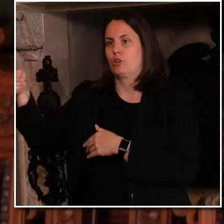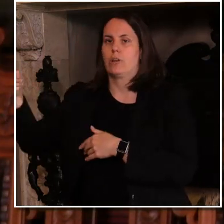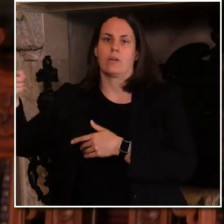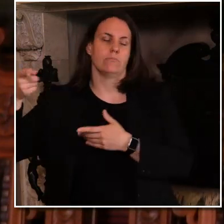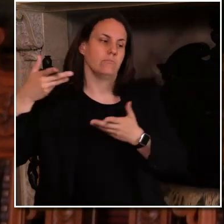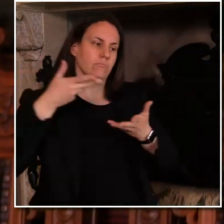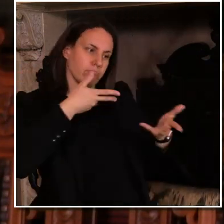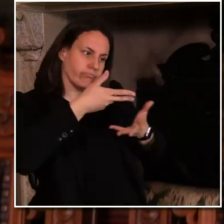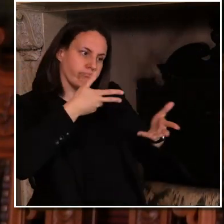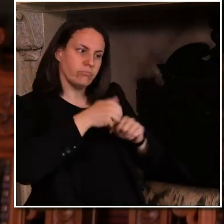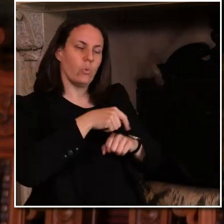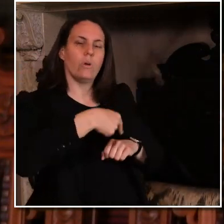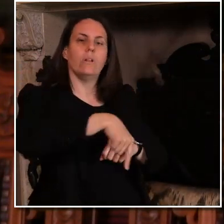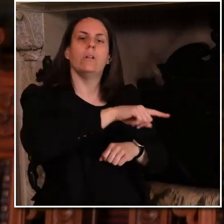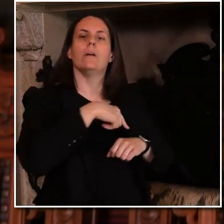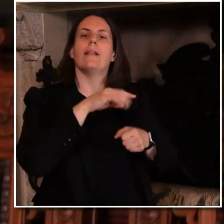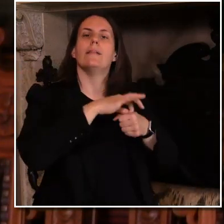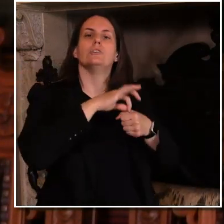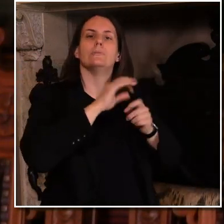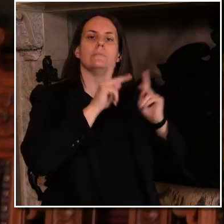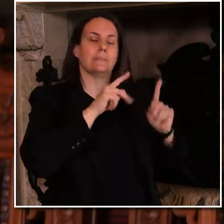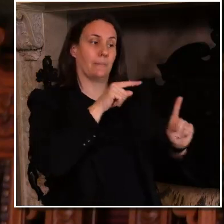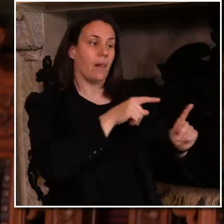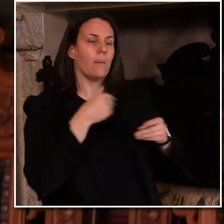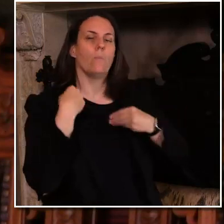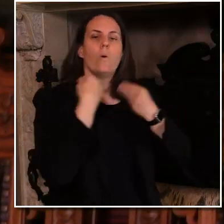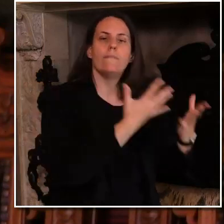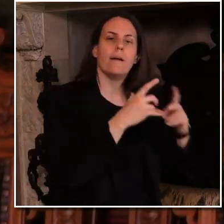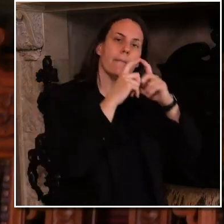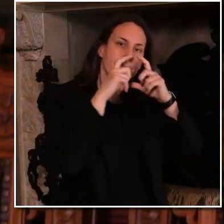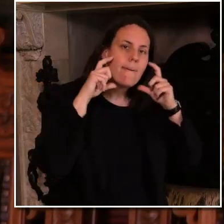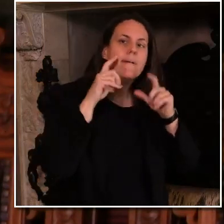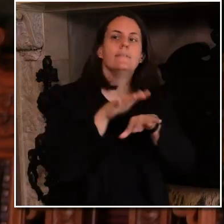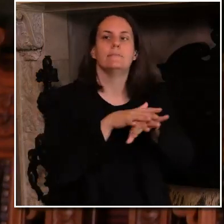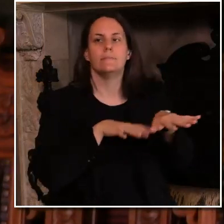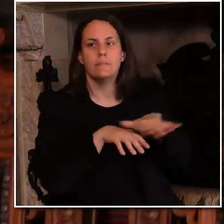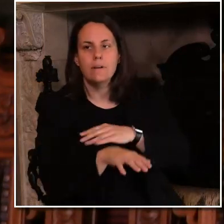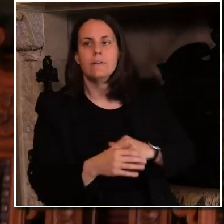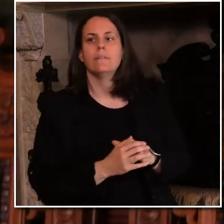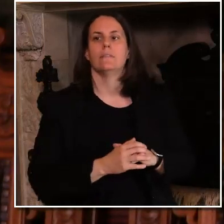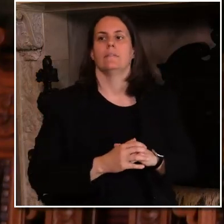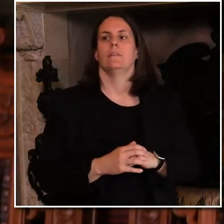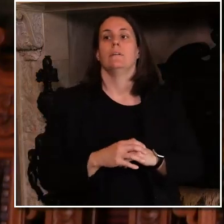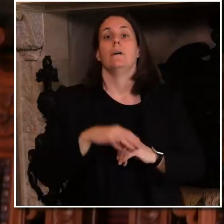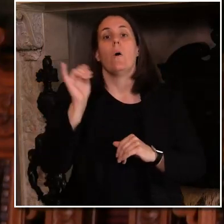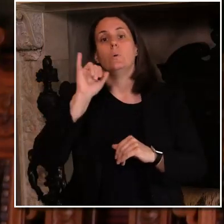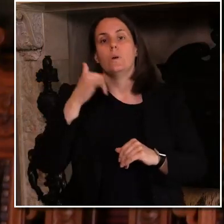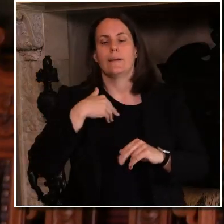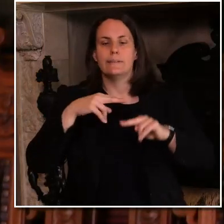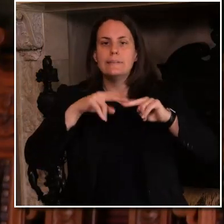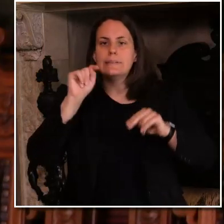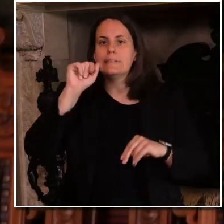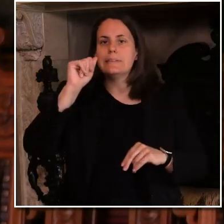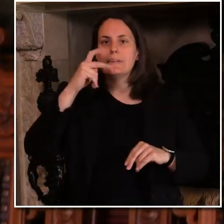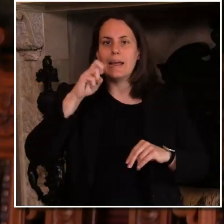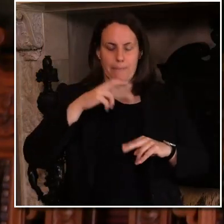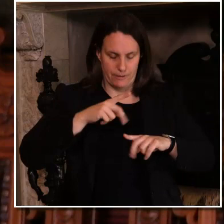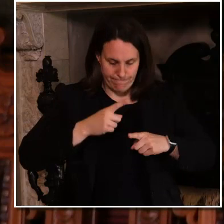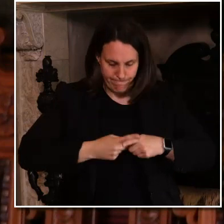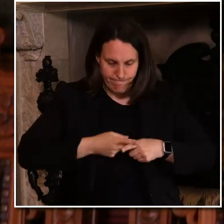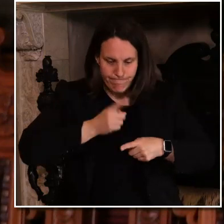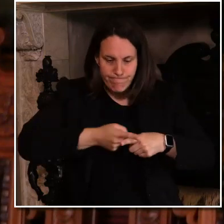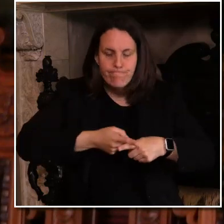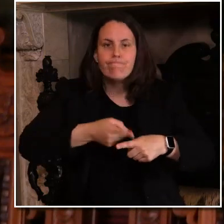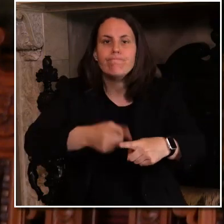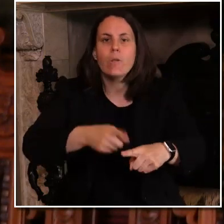workers, provide tape to be able to demarcate how 6 feet between people showing up for in-person voting, providing